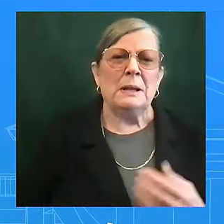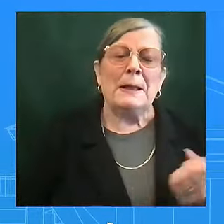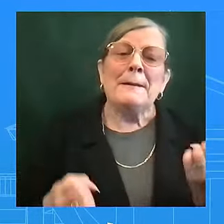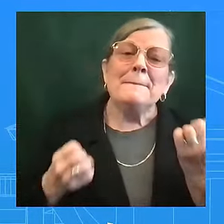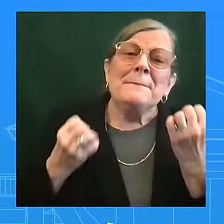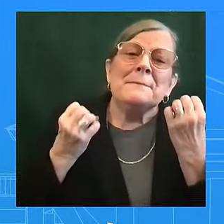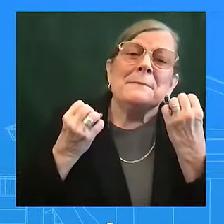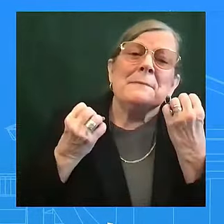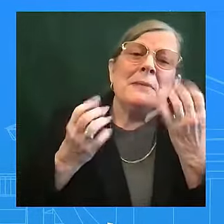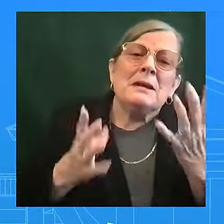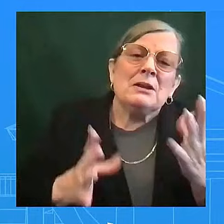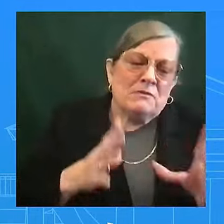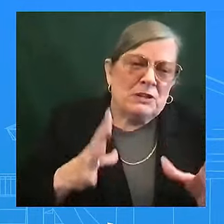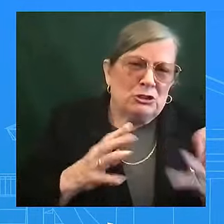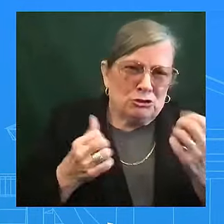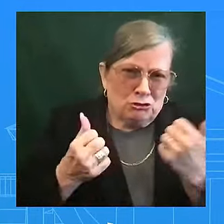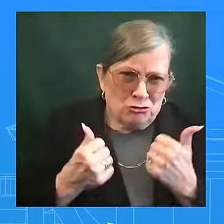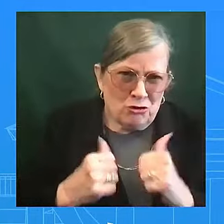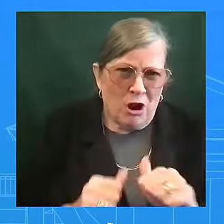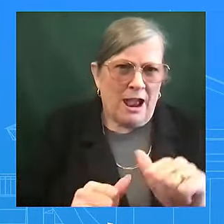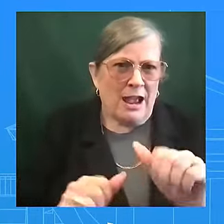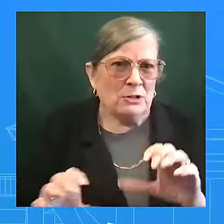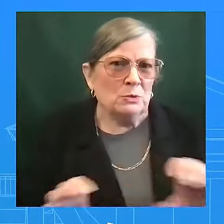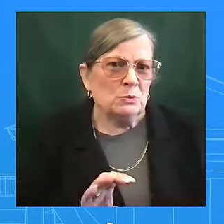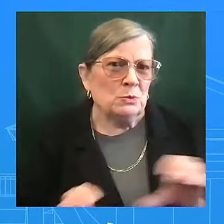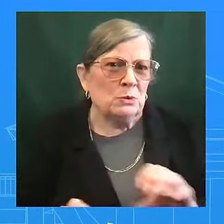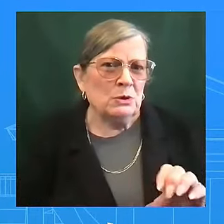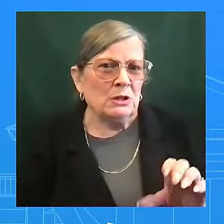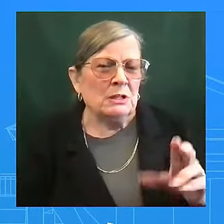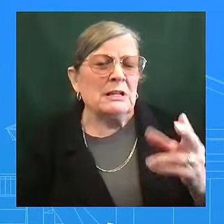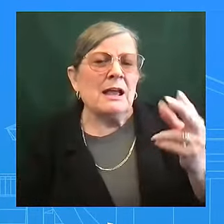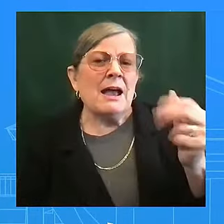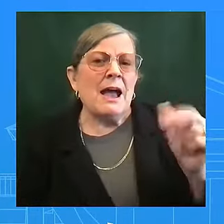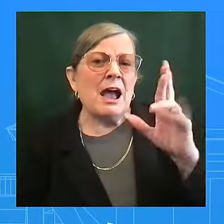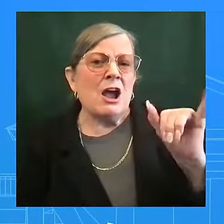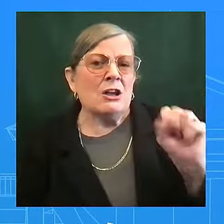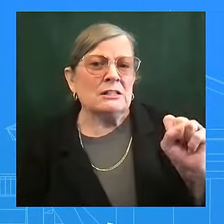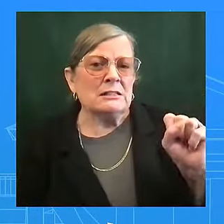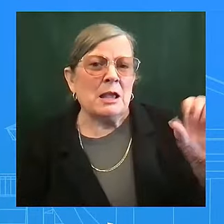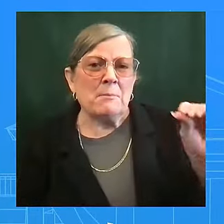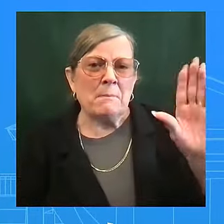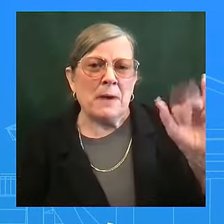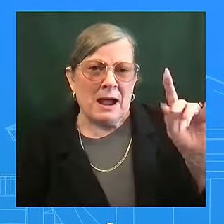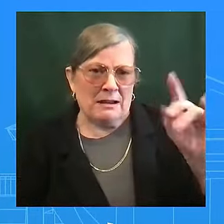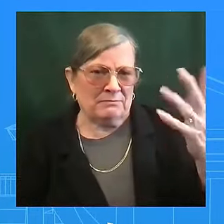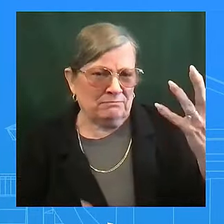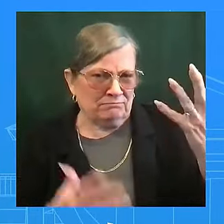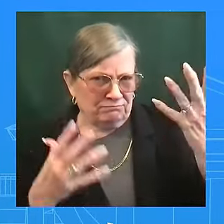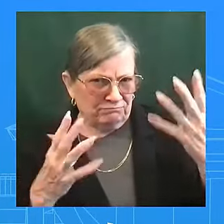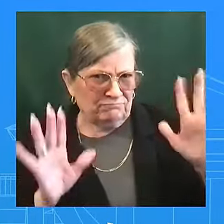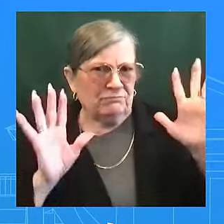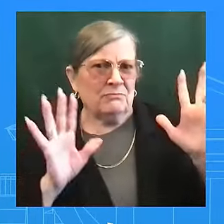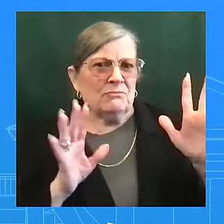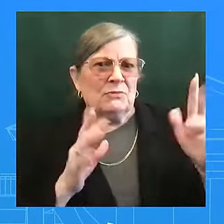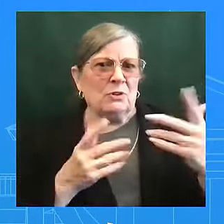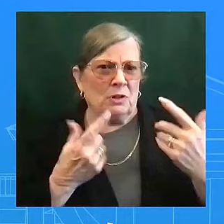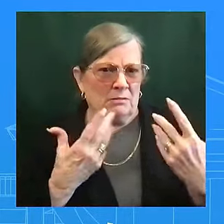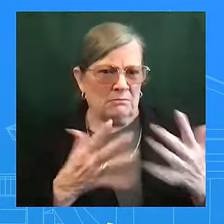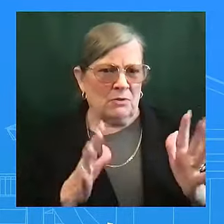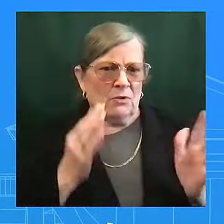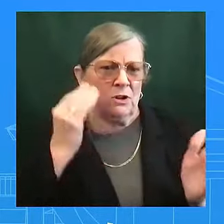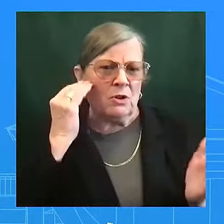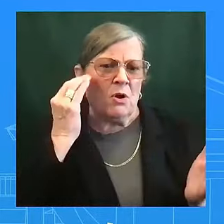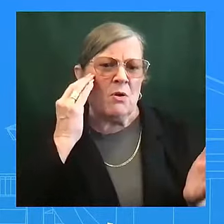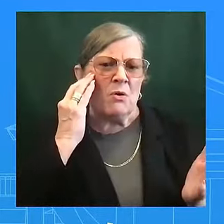Biden-Harris administration tried to get it done. That's what I can speak to, and that's just a reality. That's what's in that agenda. That's what Republicans are